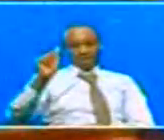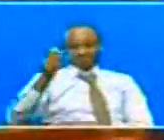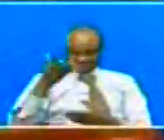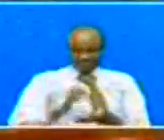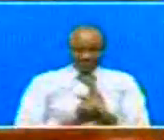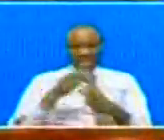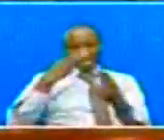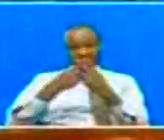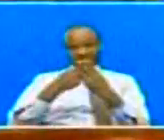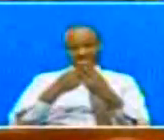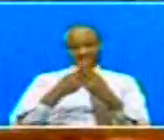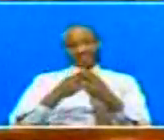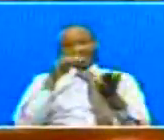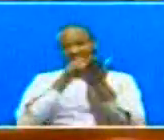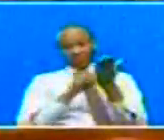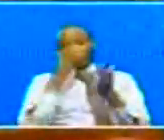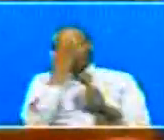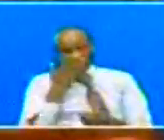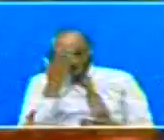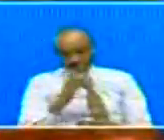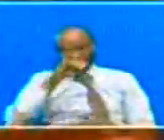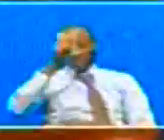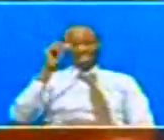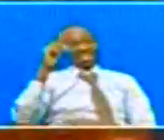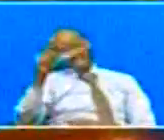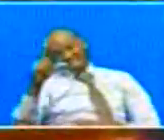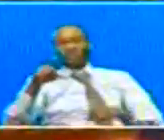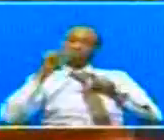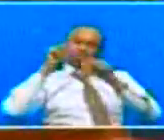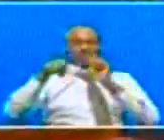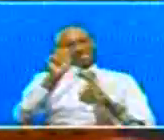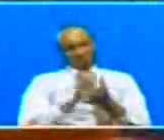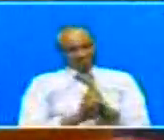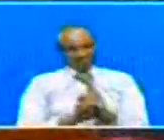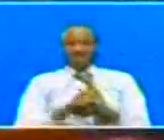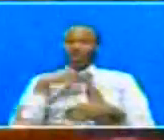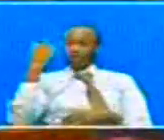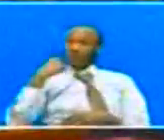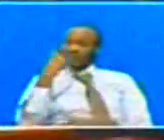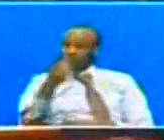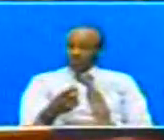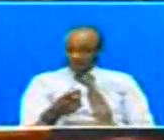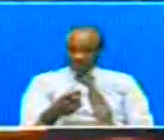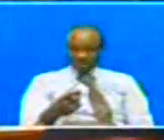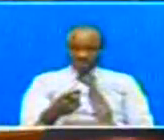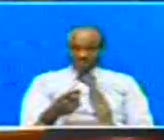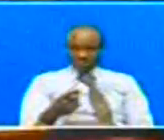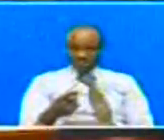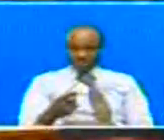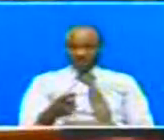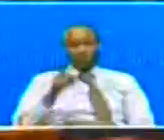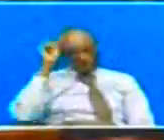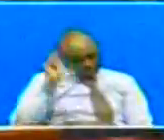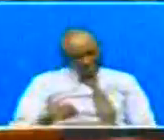hashtag List of Shame, JKL, whatever you want to call it. Because as I always keep saying,